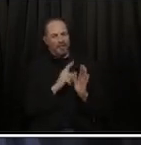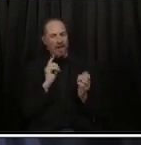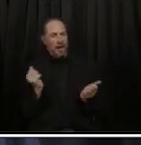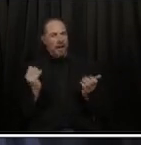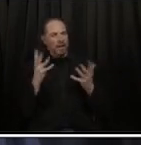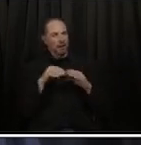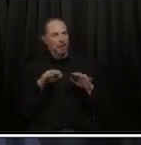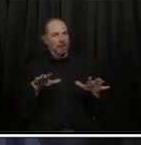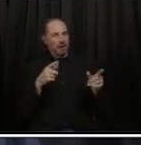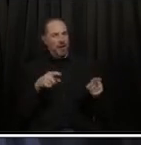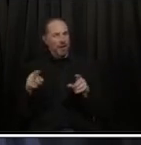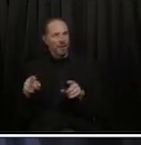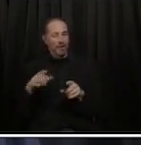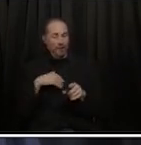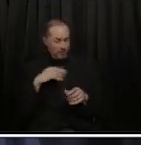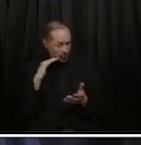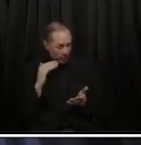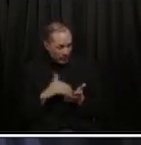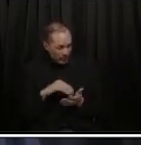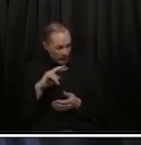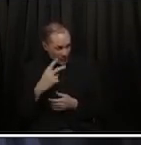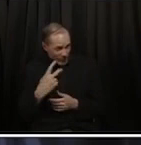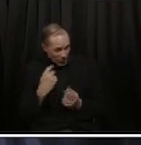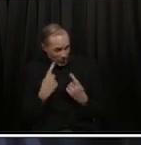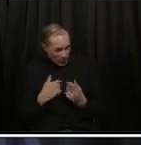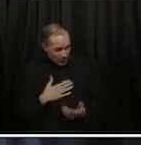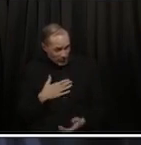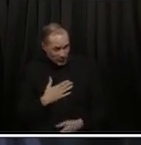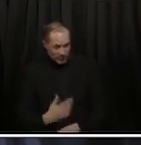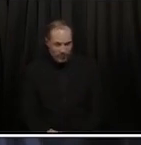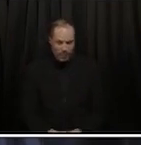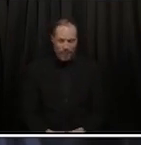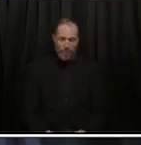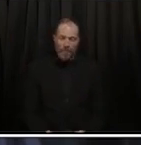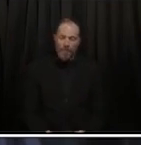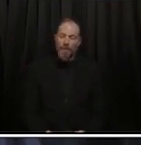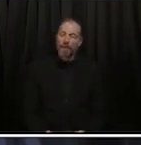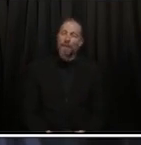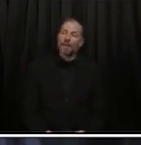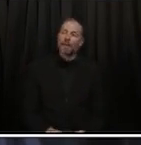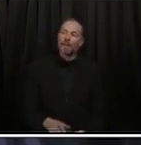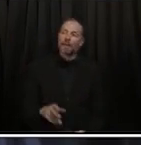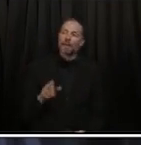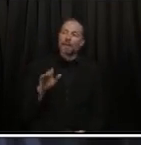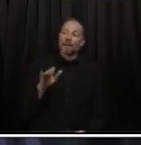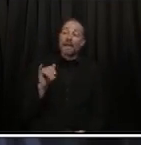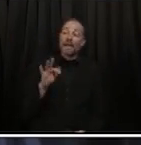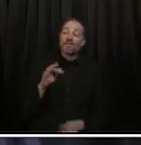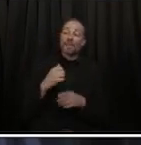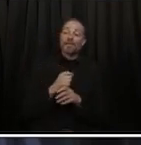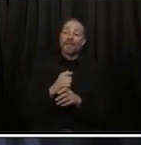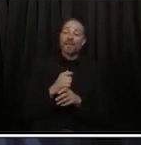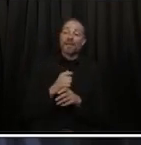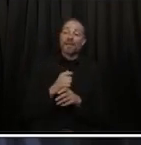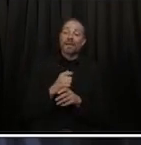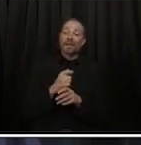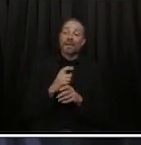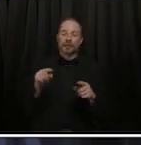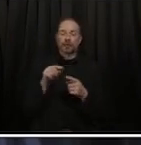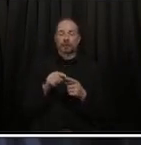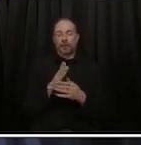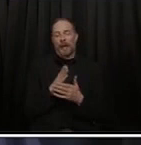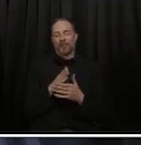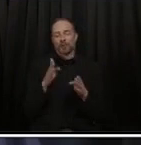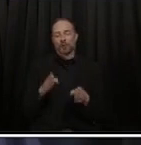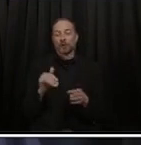transmission that's occurring. Can you repeat your second question, please? Oh, just if it makes any difference to the average person